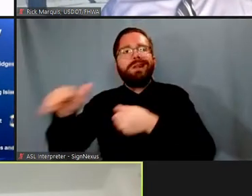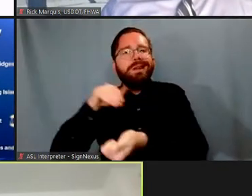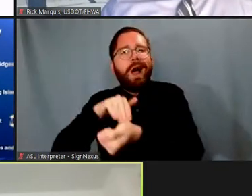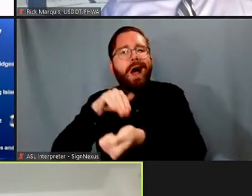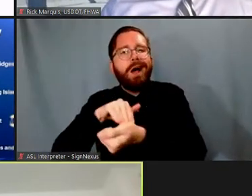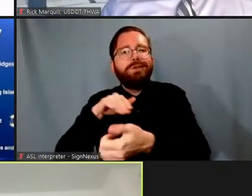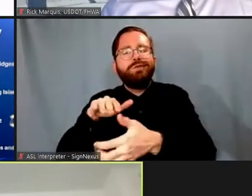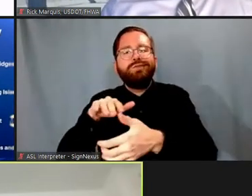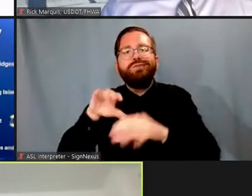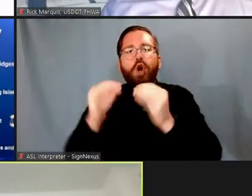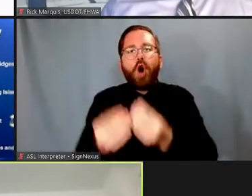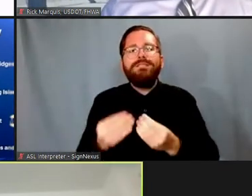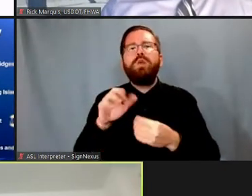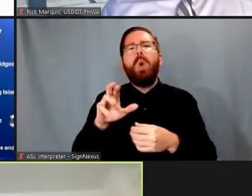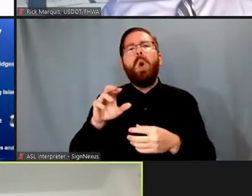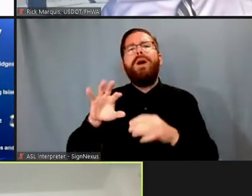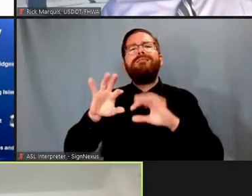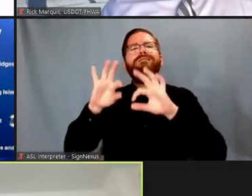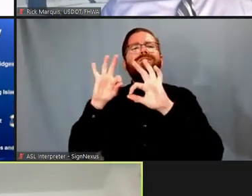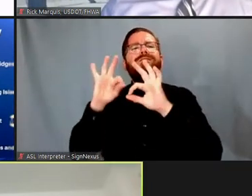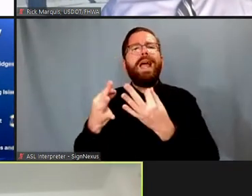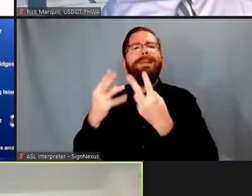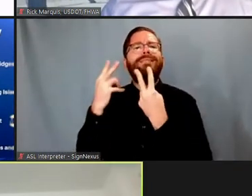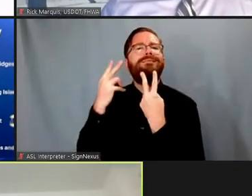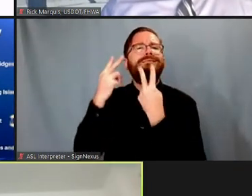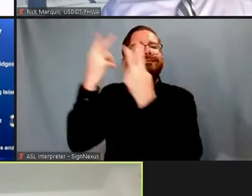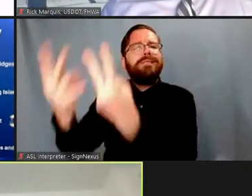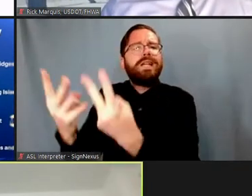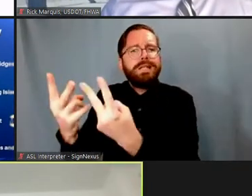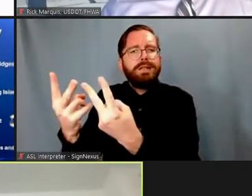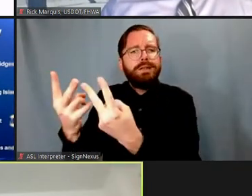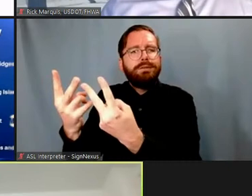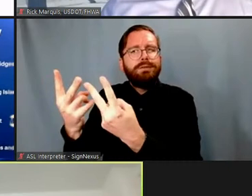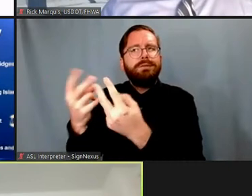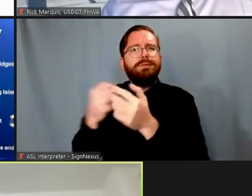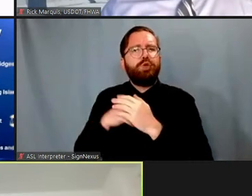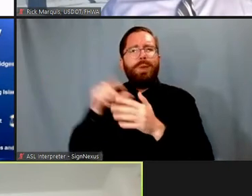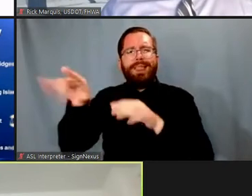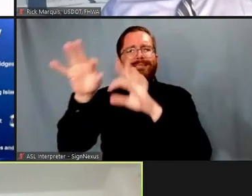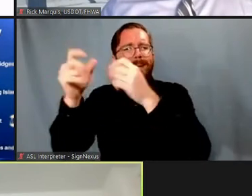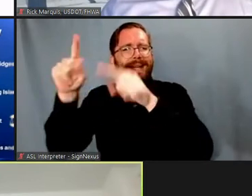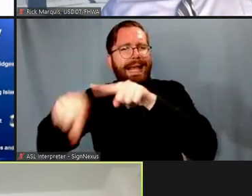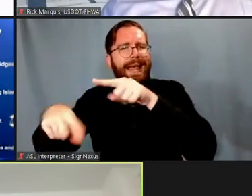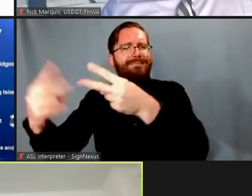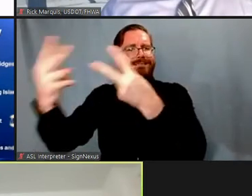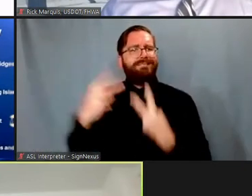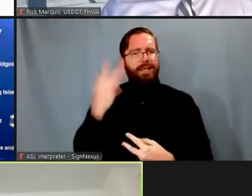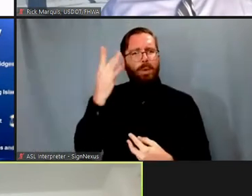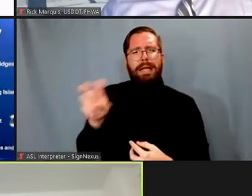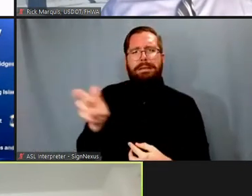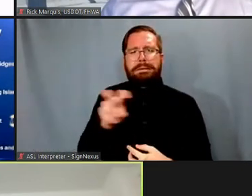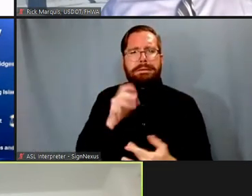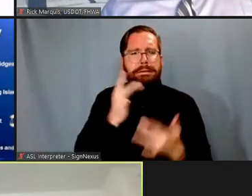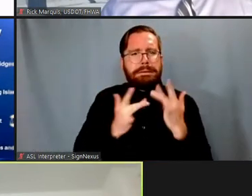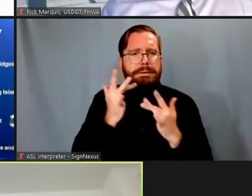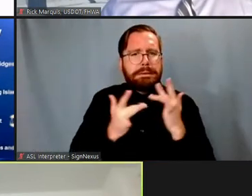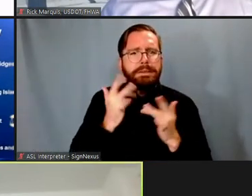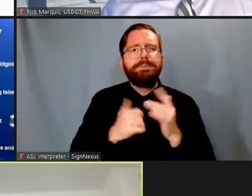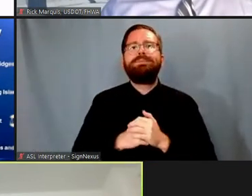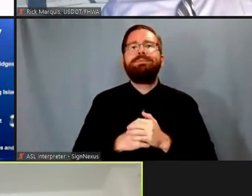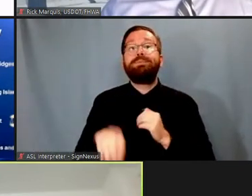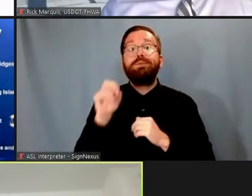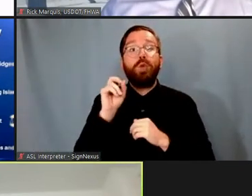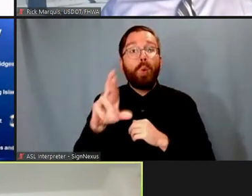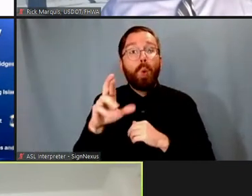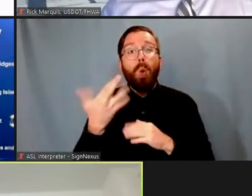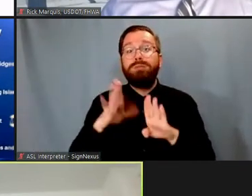live too far to visit on unsafe and unreliable mass transit or because taking a family of four or six or eight on buses and trains